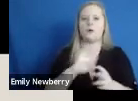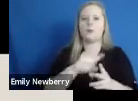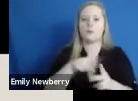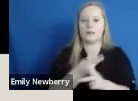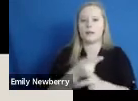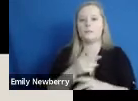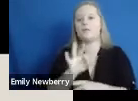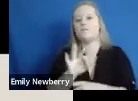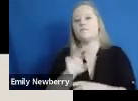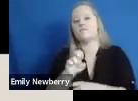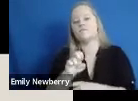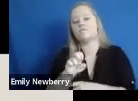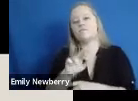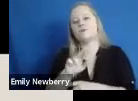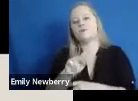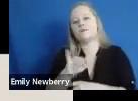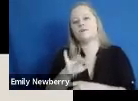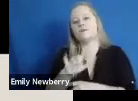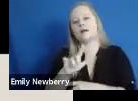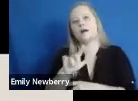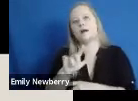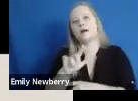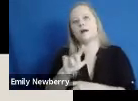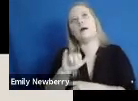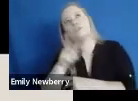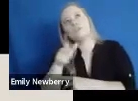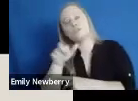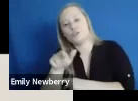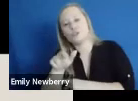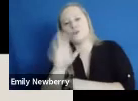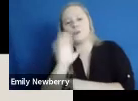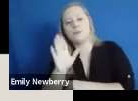need to be. Do you guys have any questions?